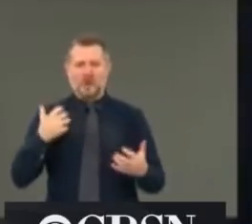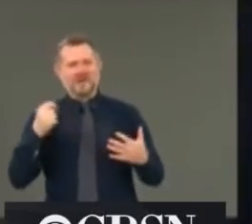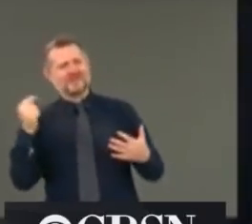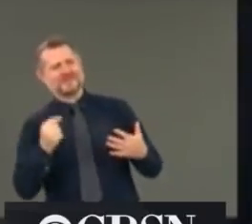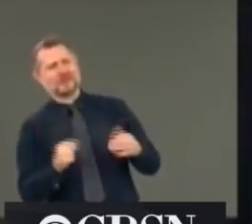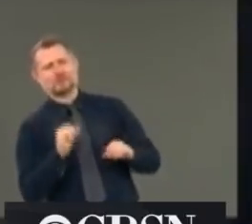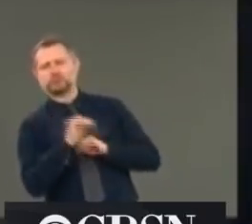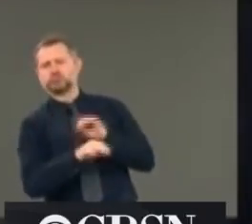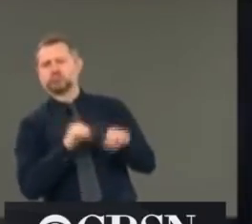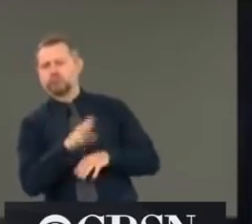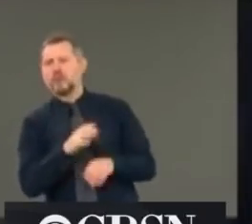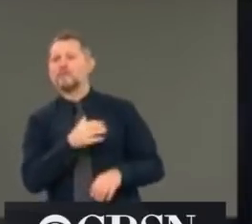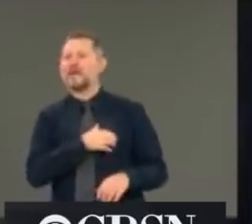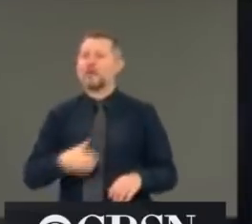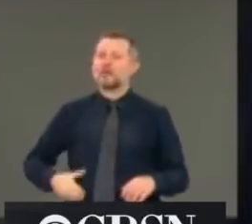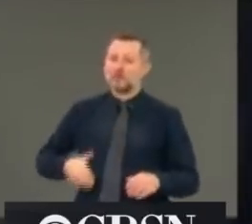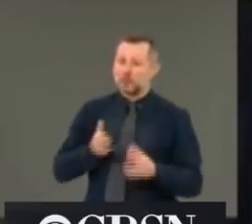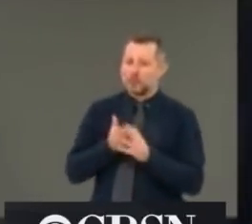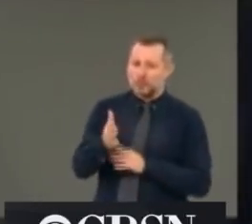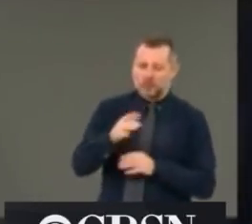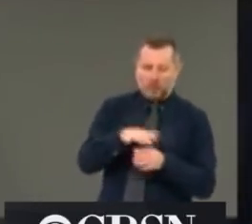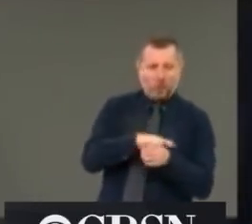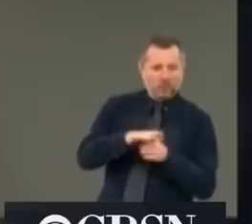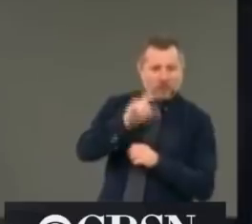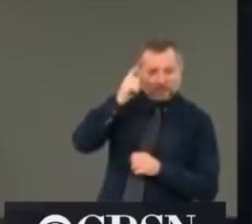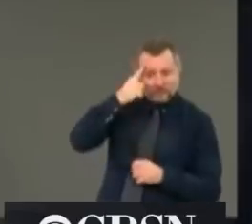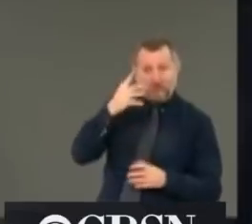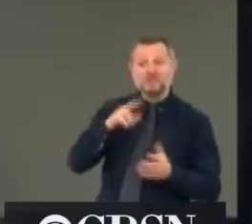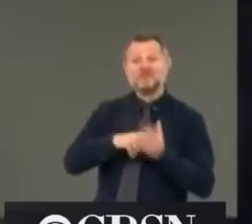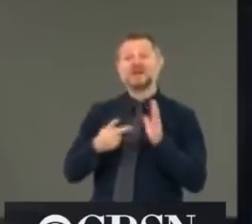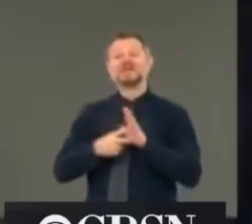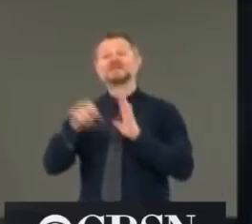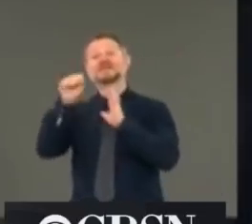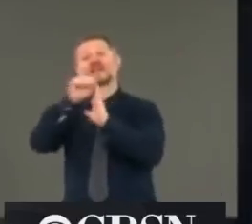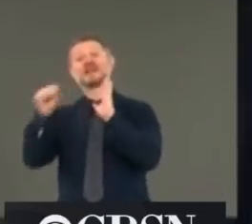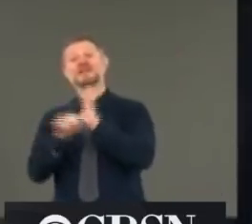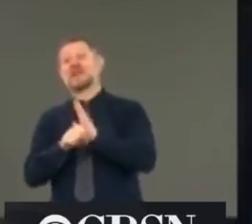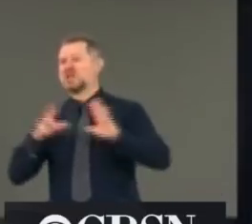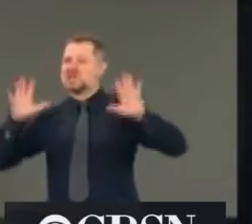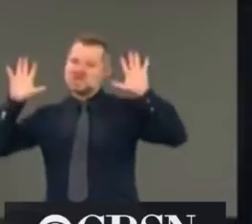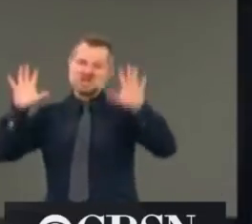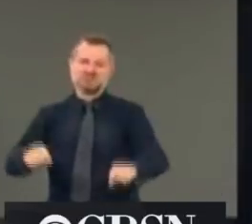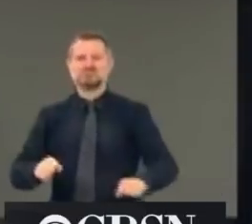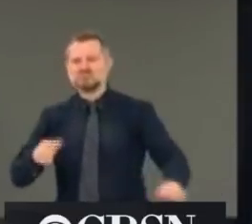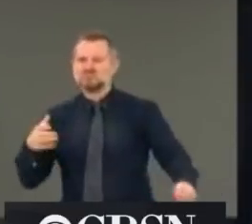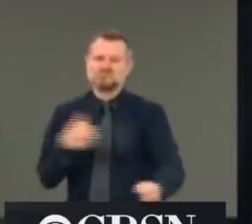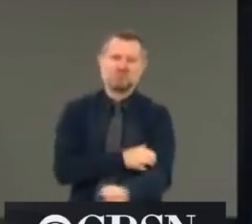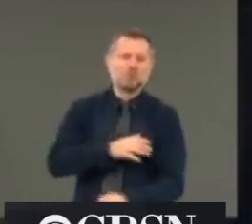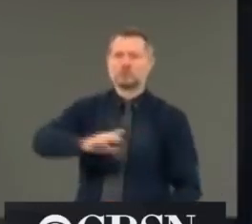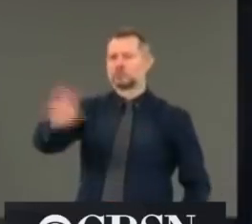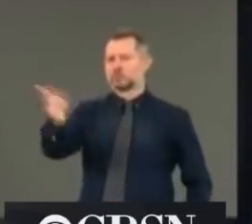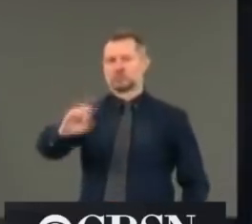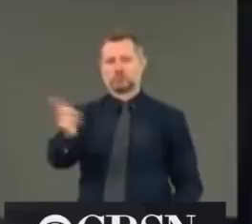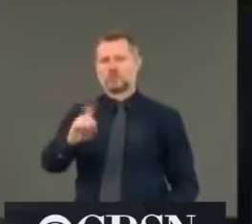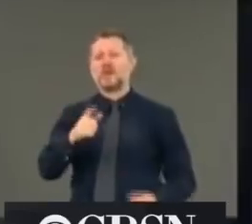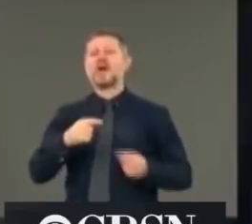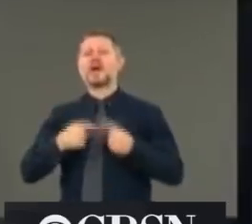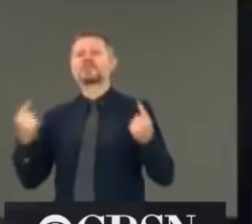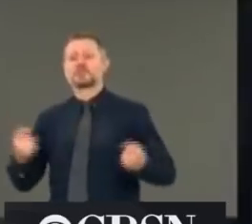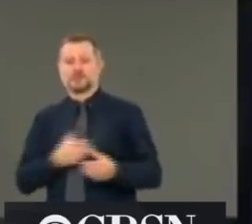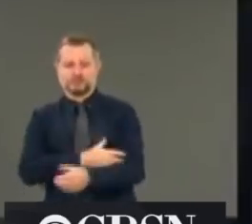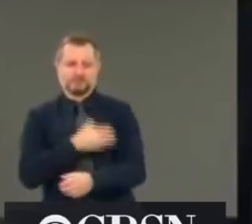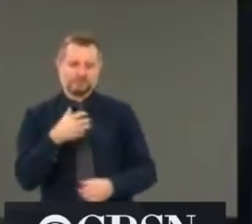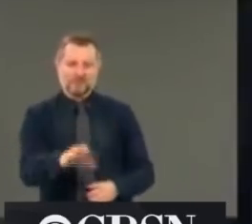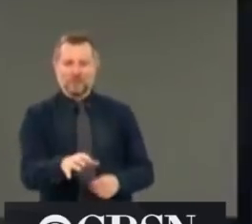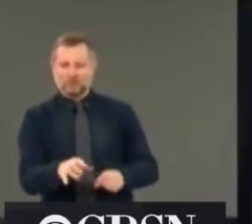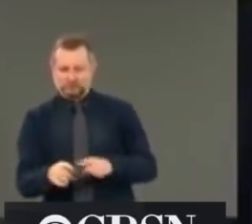and through the local governments. So it's not about adding additional layers of state government into this process. It's about empowering the local communities and having